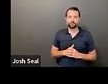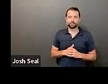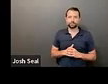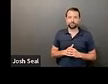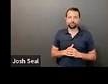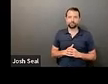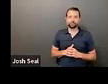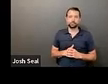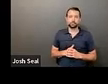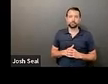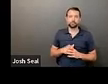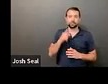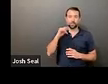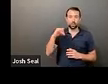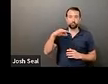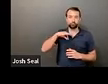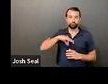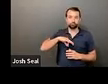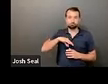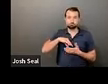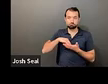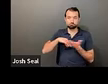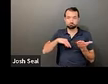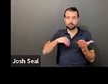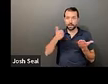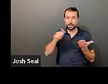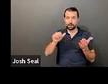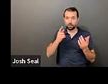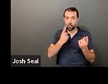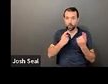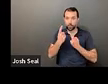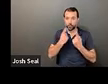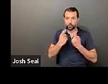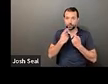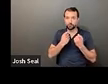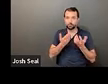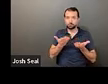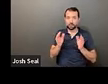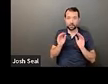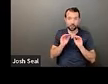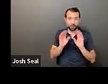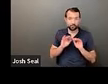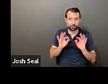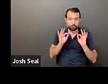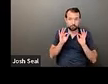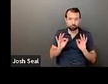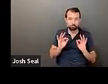Okay, did anybody have any questions about that? Does that all make sense to everybody, or